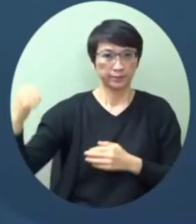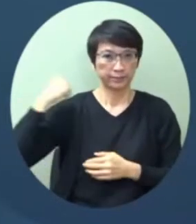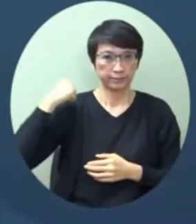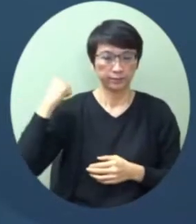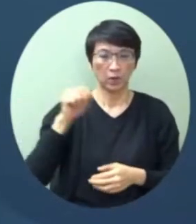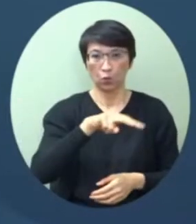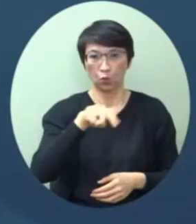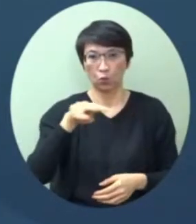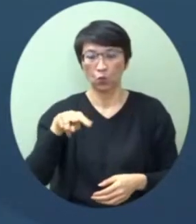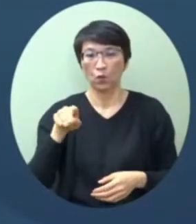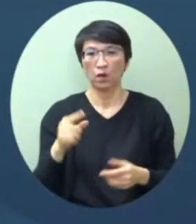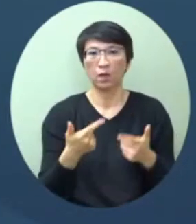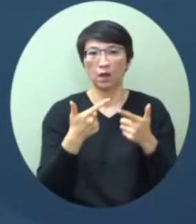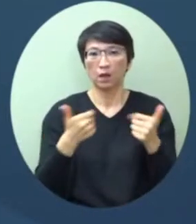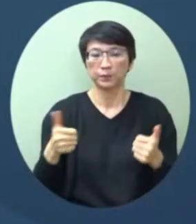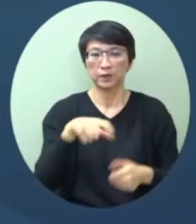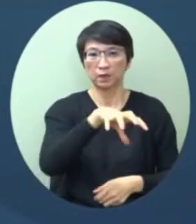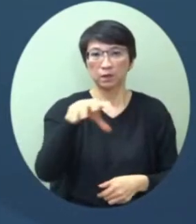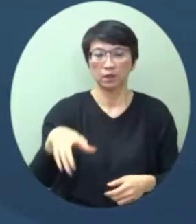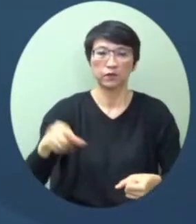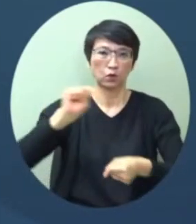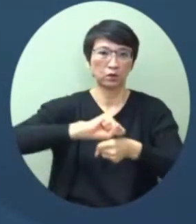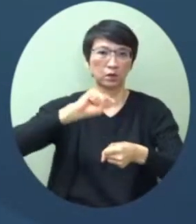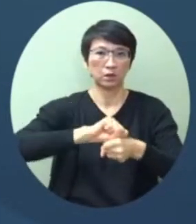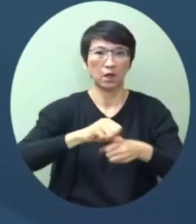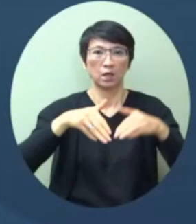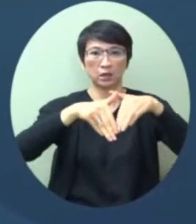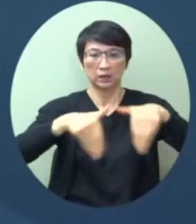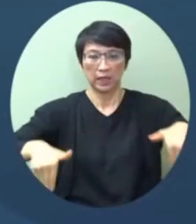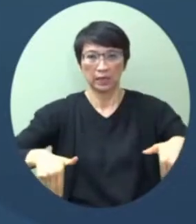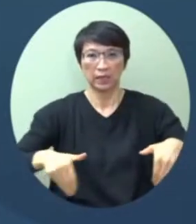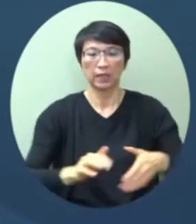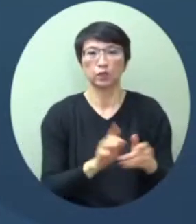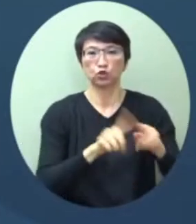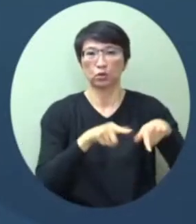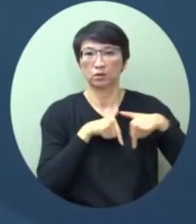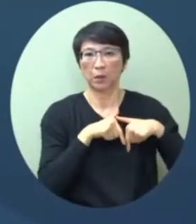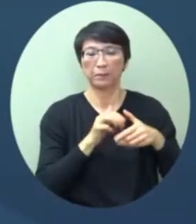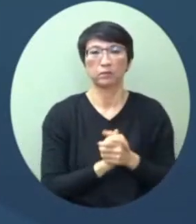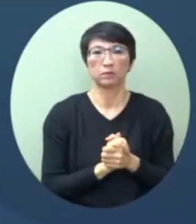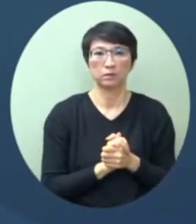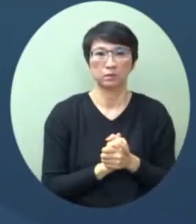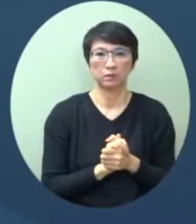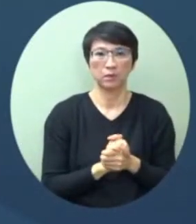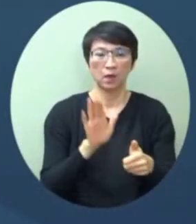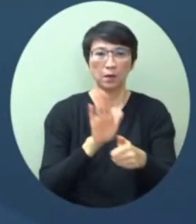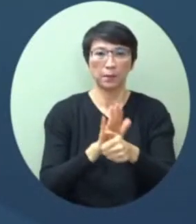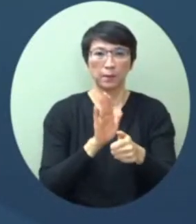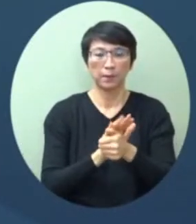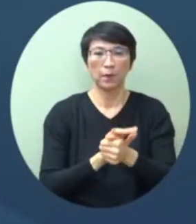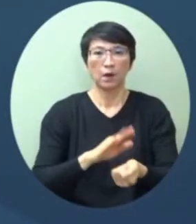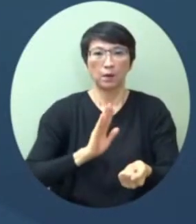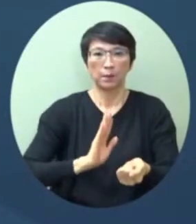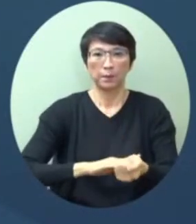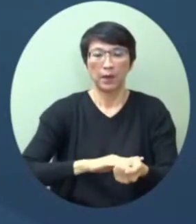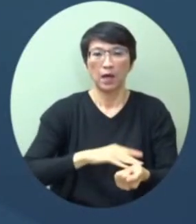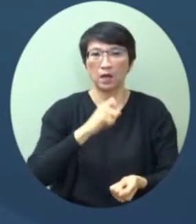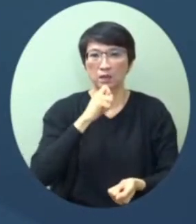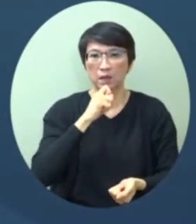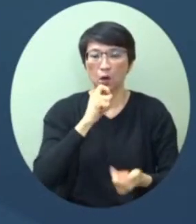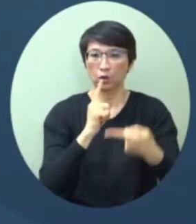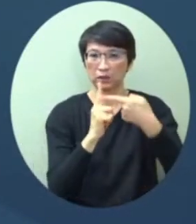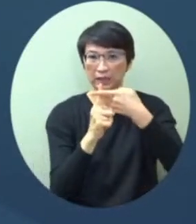for isolation facilities, we are doing our very best to identify suitable places to boost our isolation